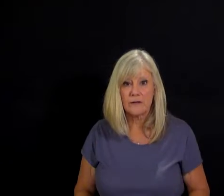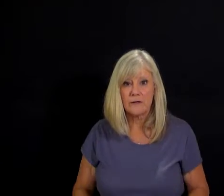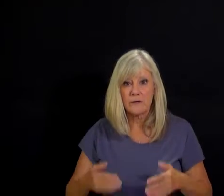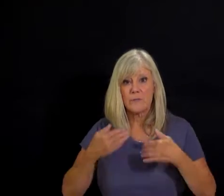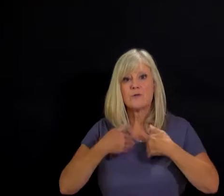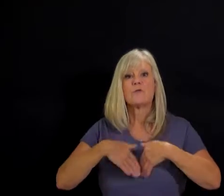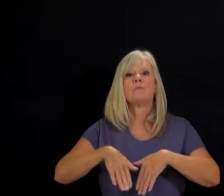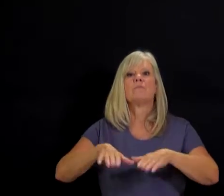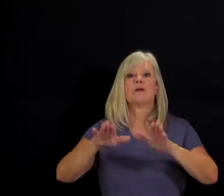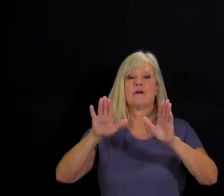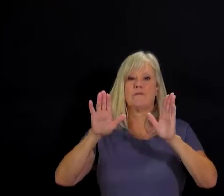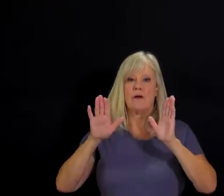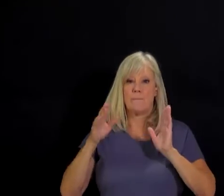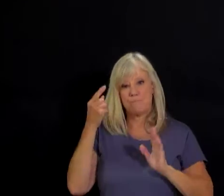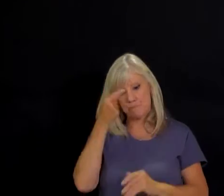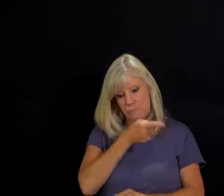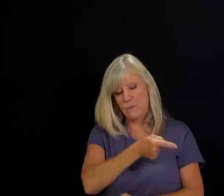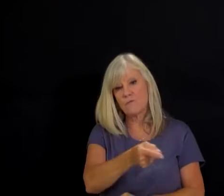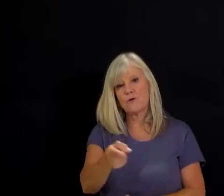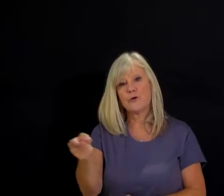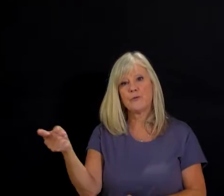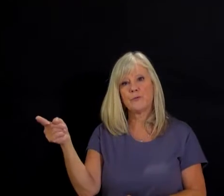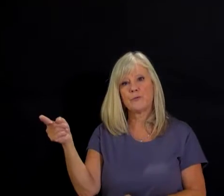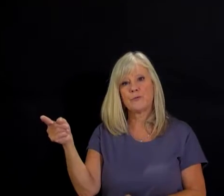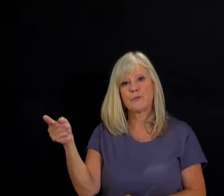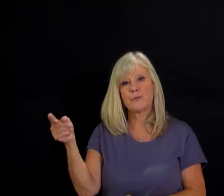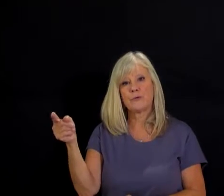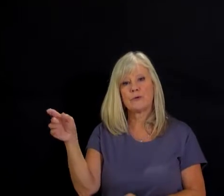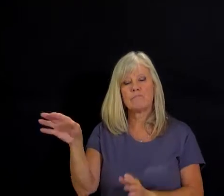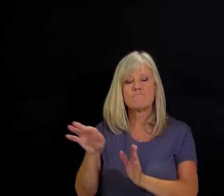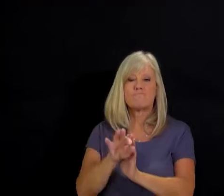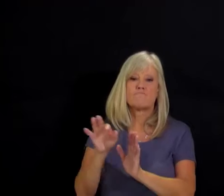will be given up for you."